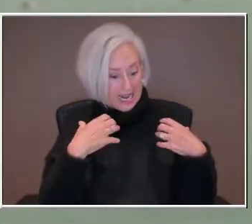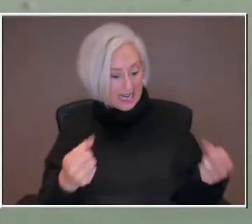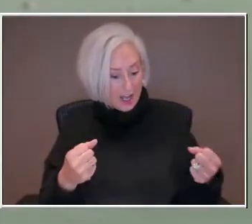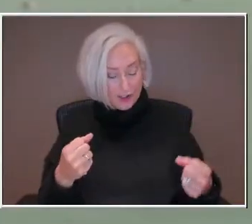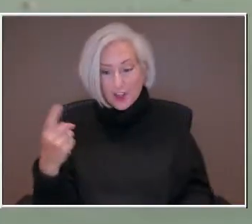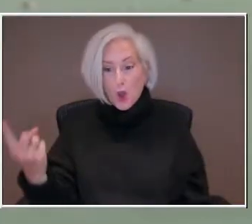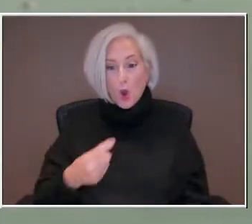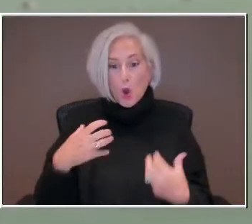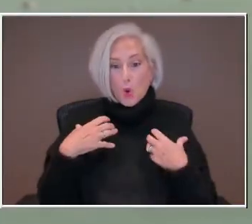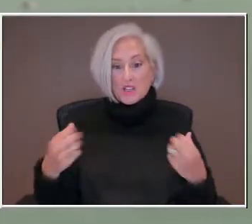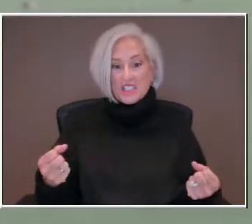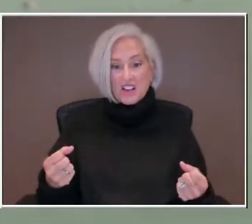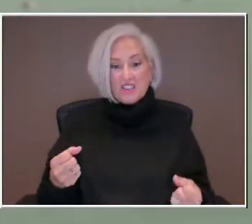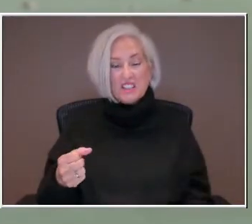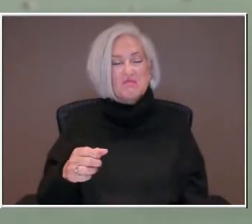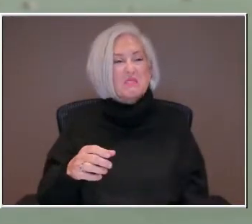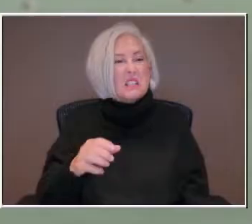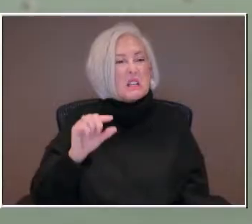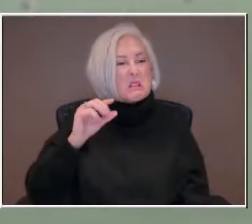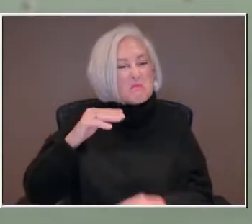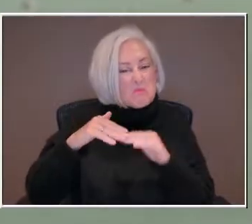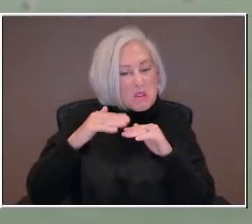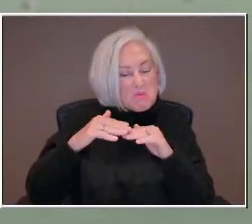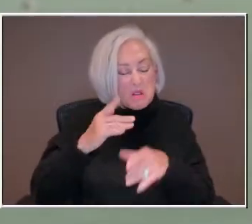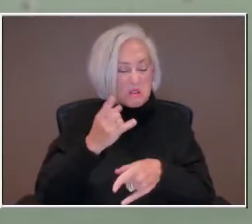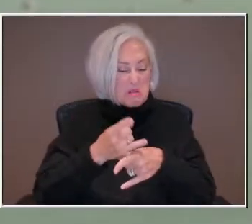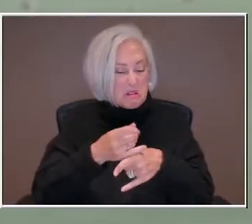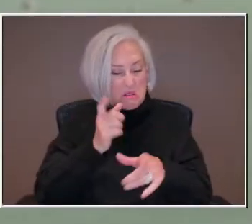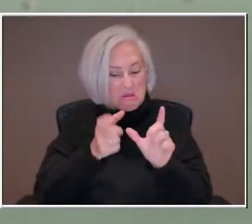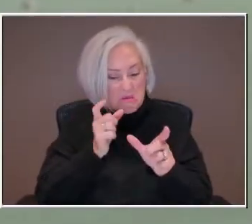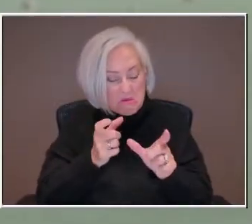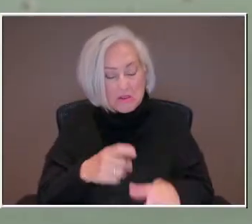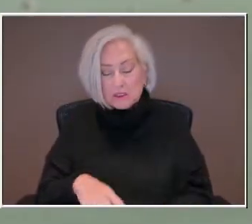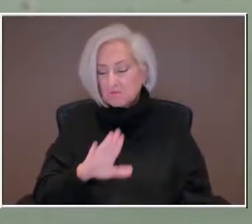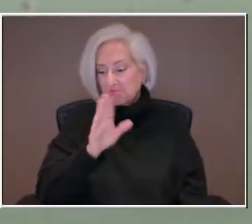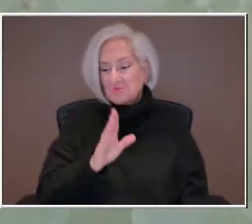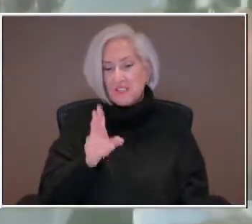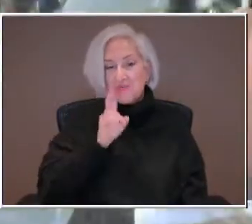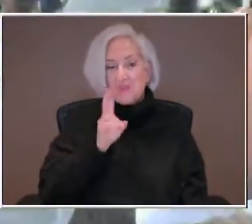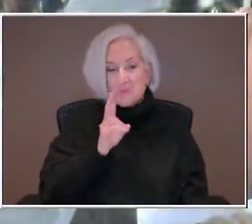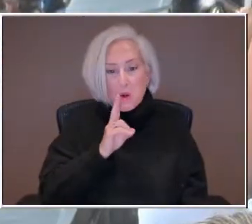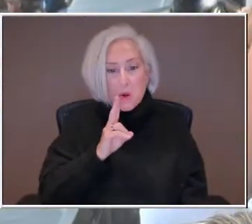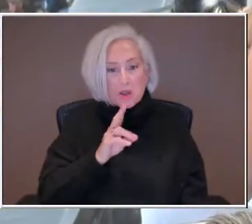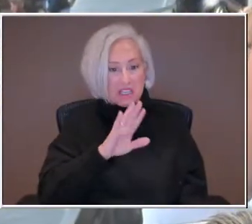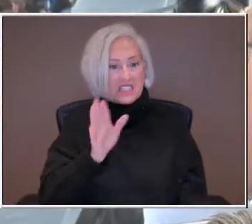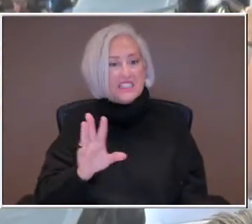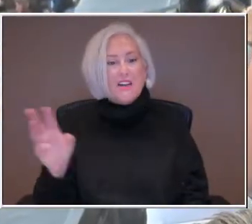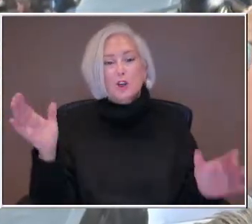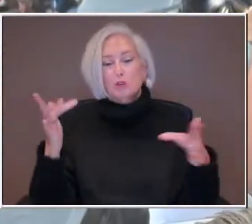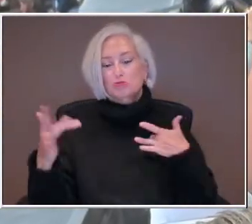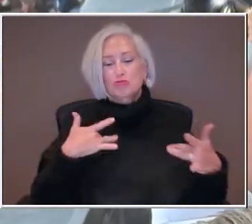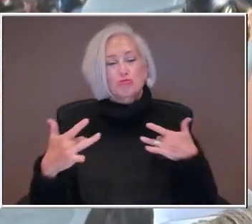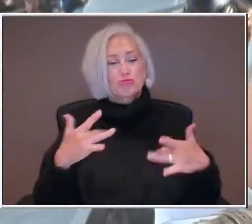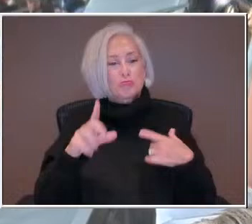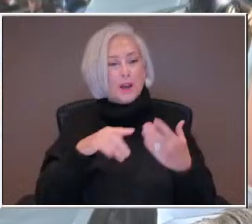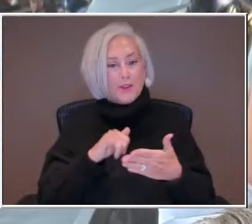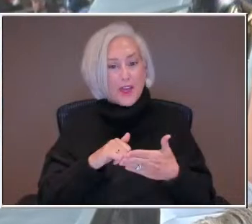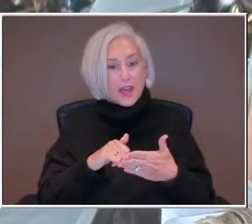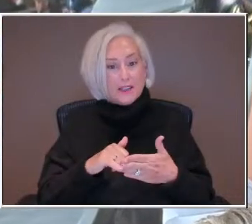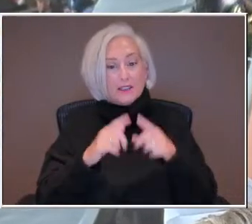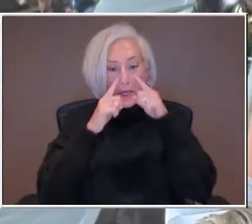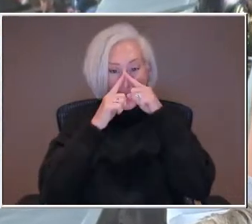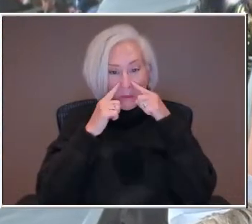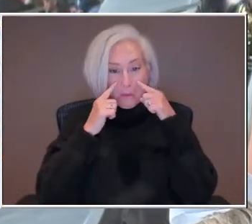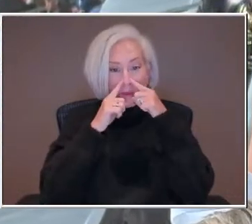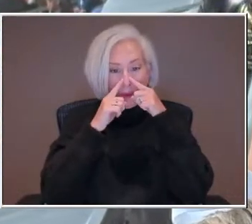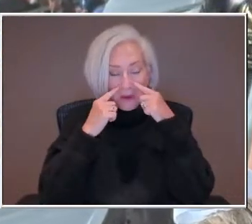drink excessively, didn't smoke. Never really worried about anything. Even a persistent sinus infection and cough